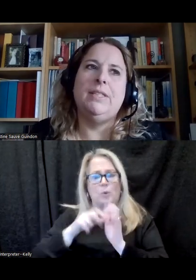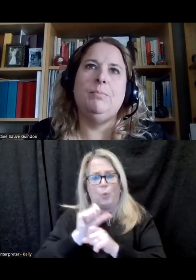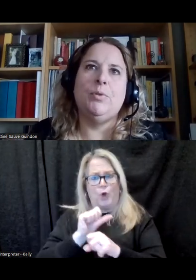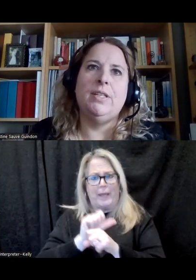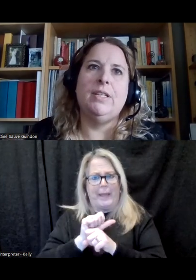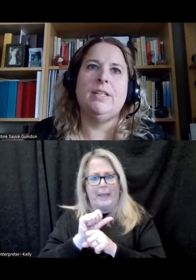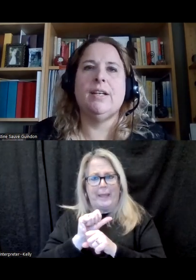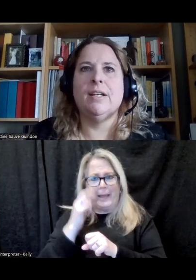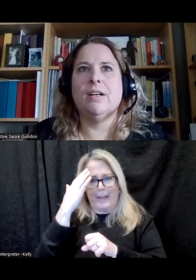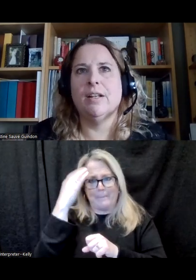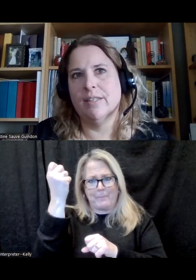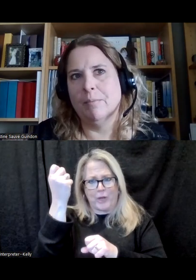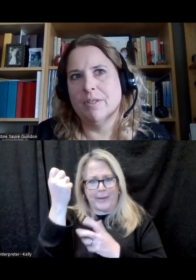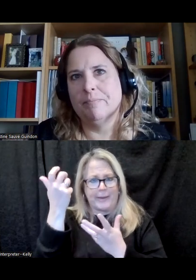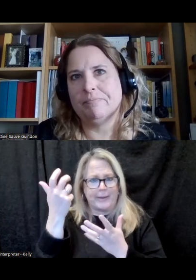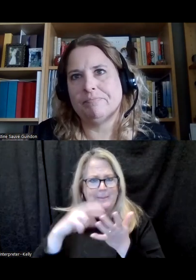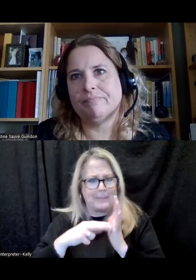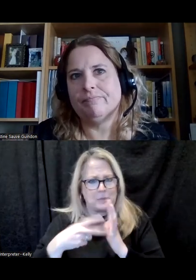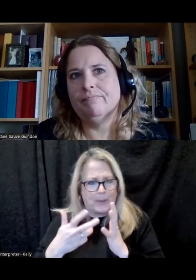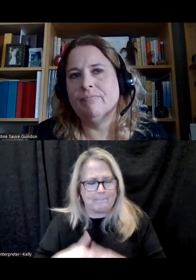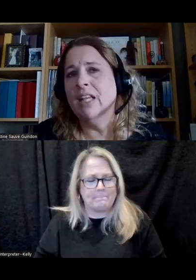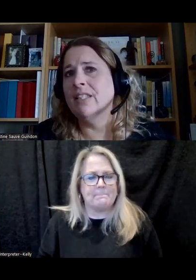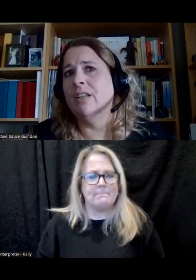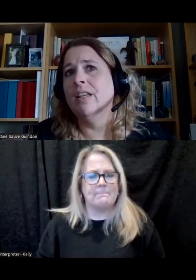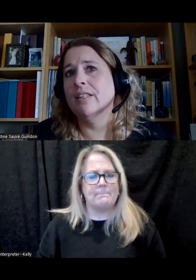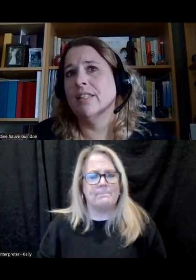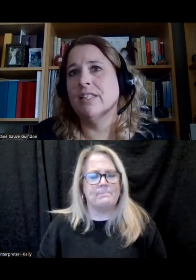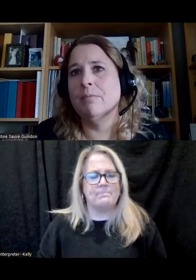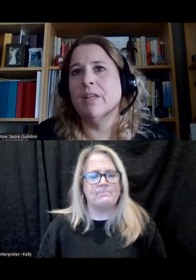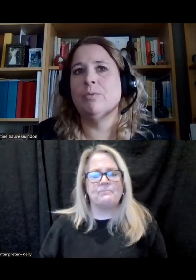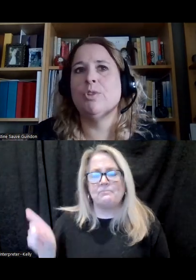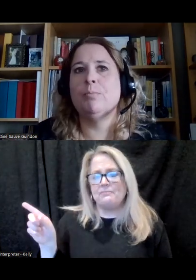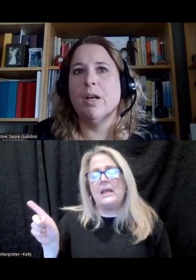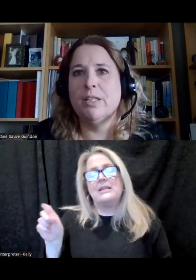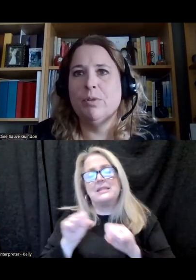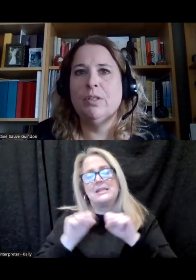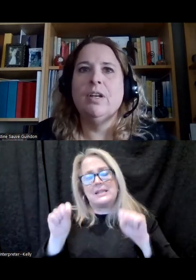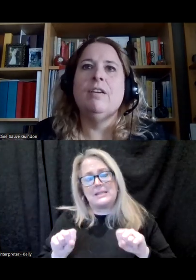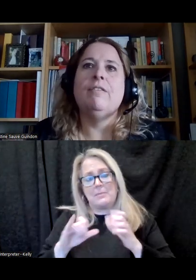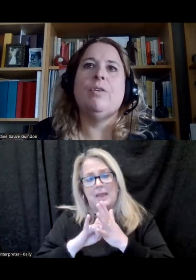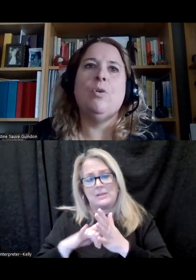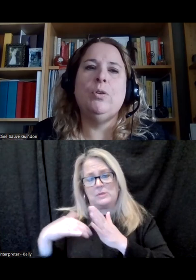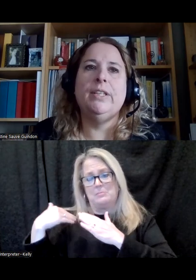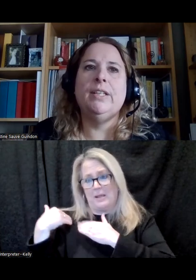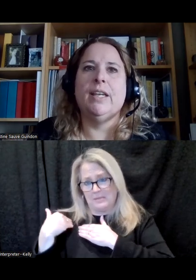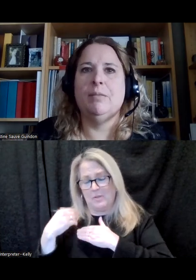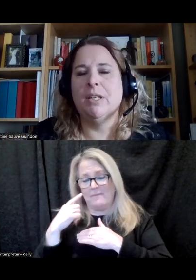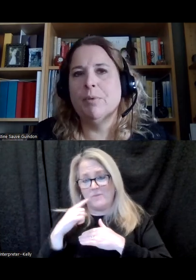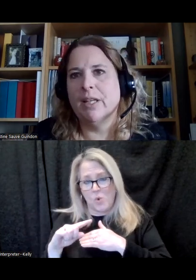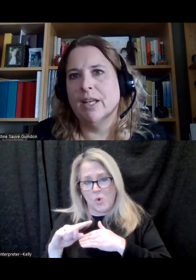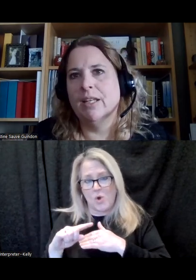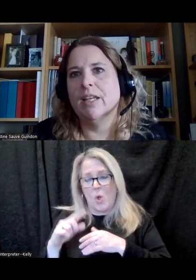a bit deeper in the concepts. It is the system that is responsible for holding